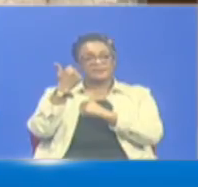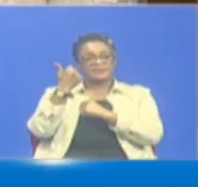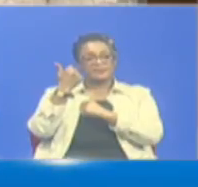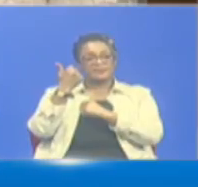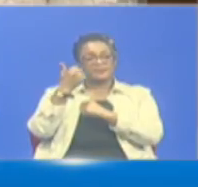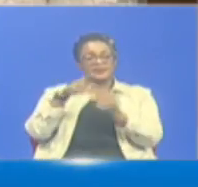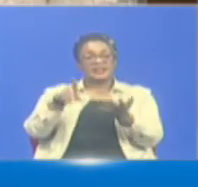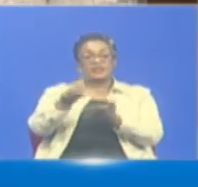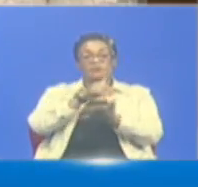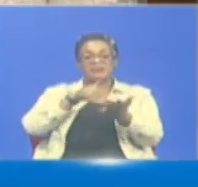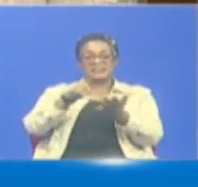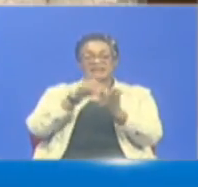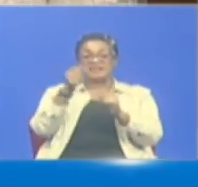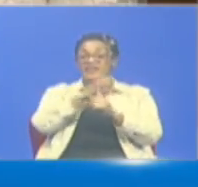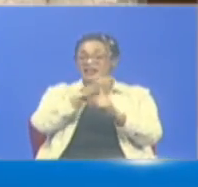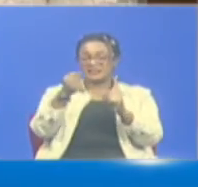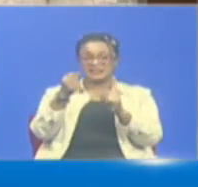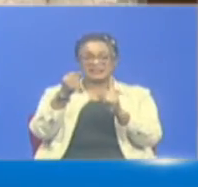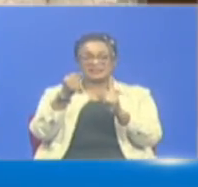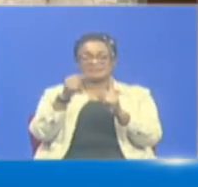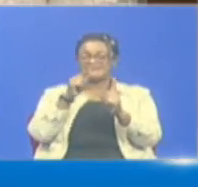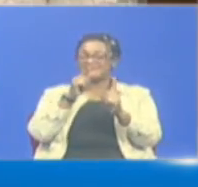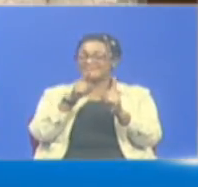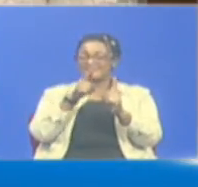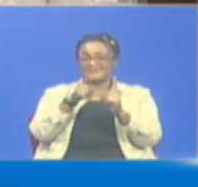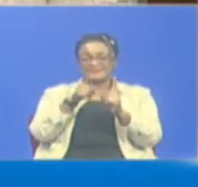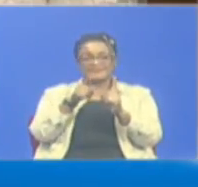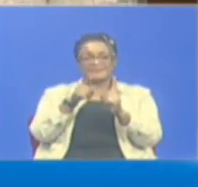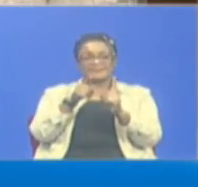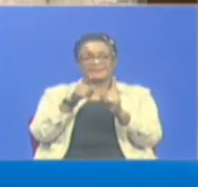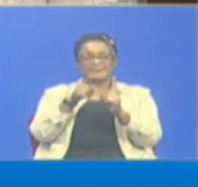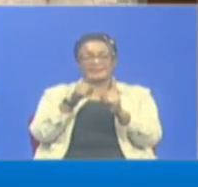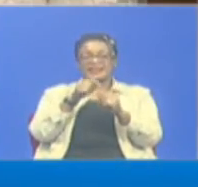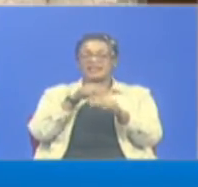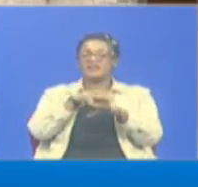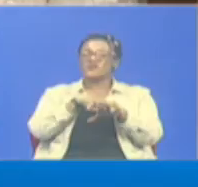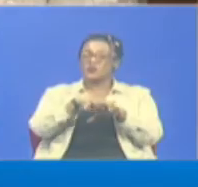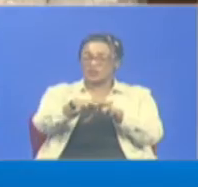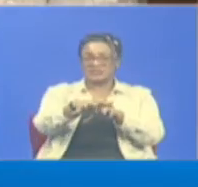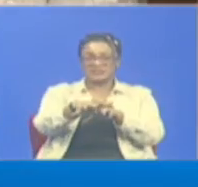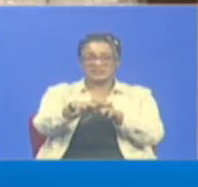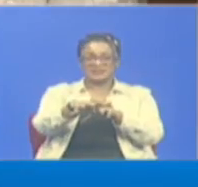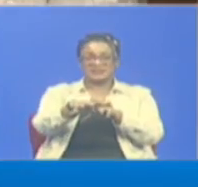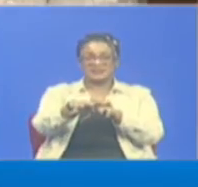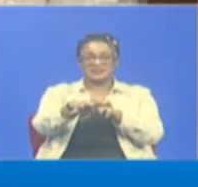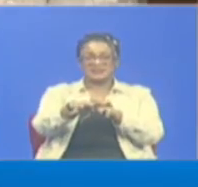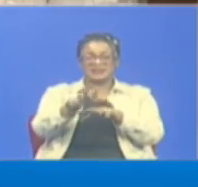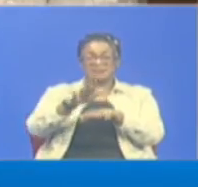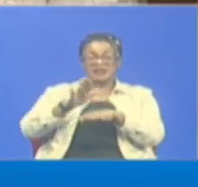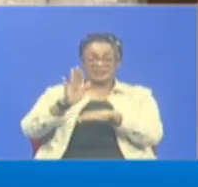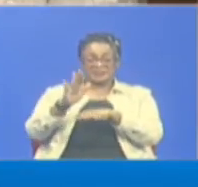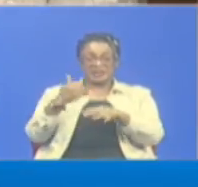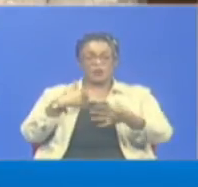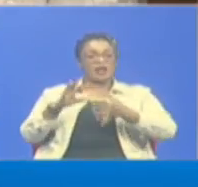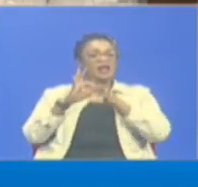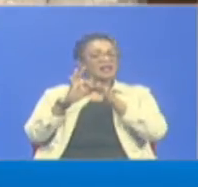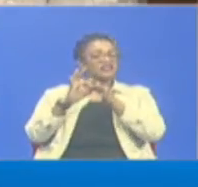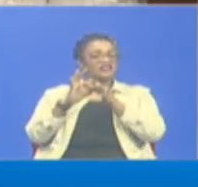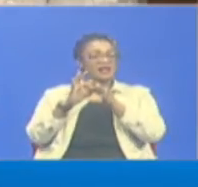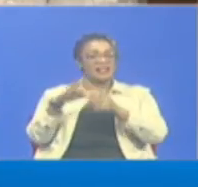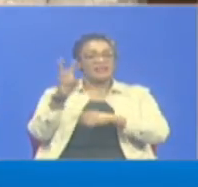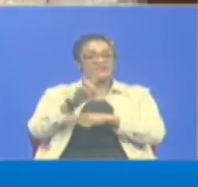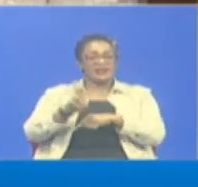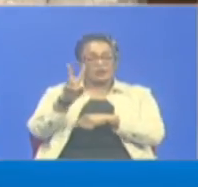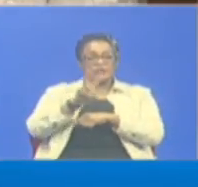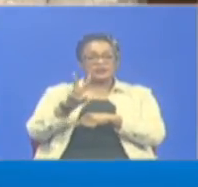domestic violence is a very influenced by the stereotypes, our cultures and our values. And